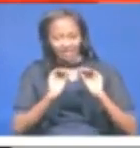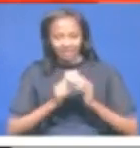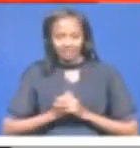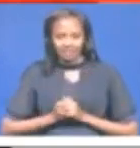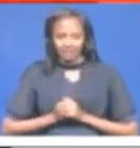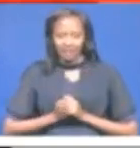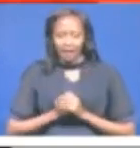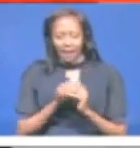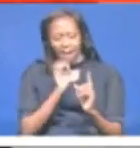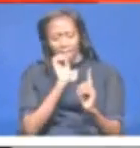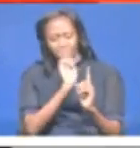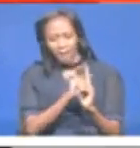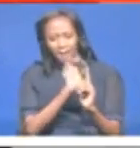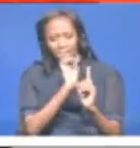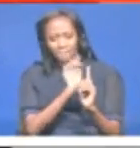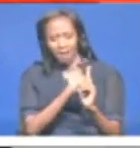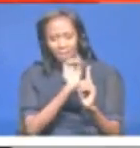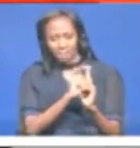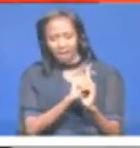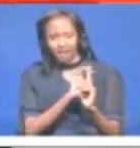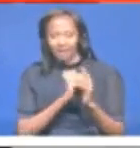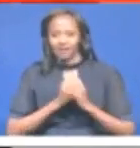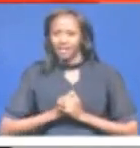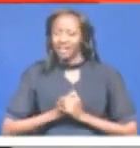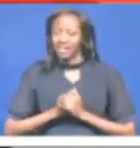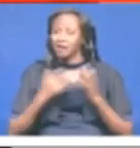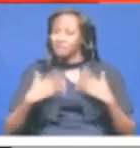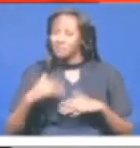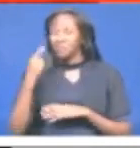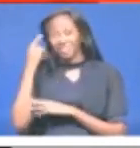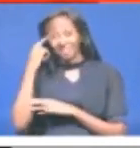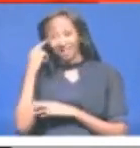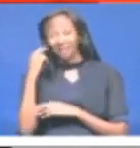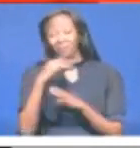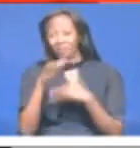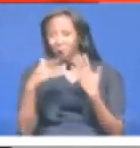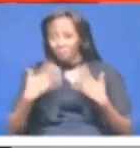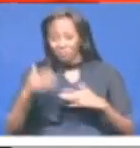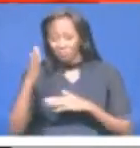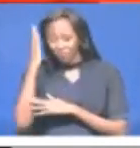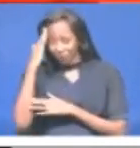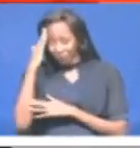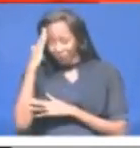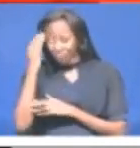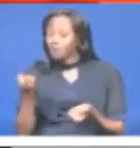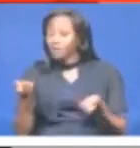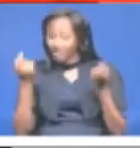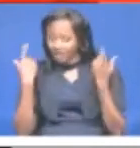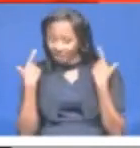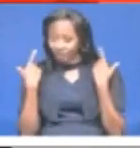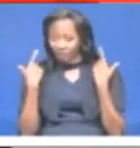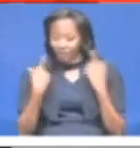mentor everybody. And you know, some people take things for granted. Mnanielewa?